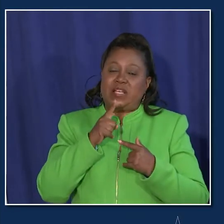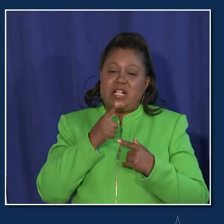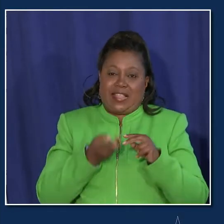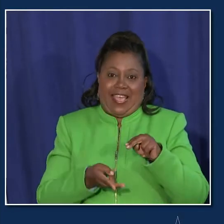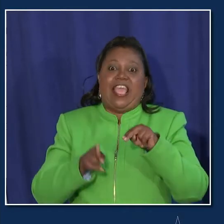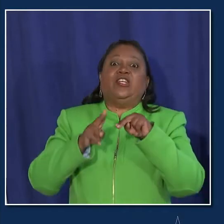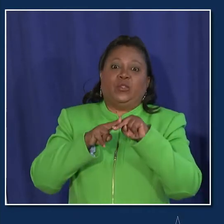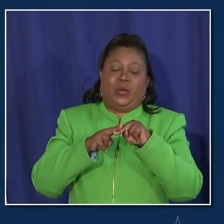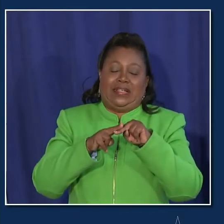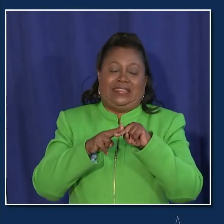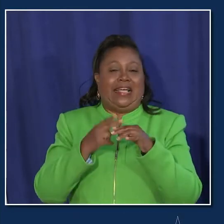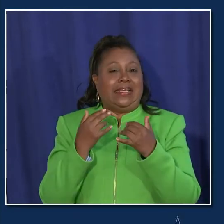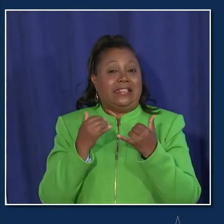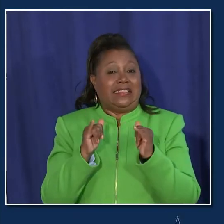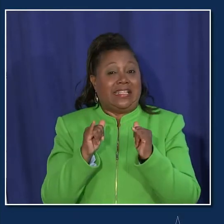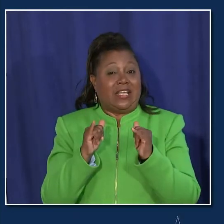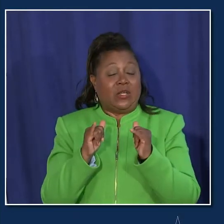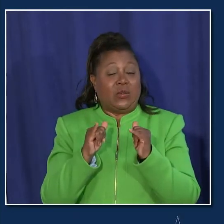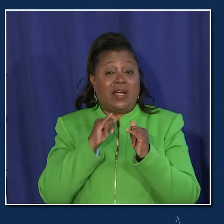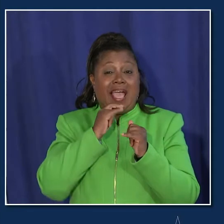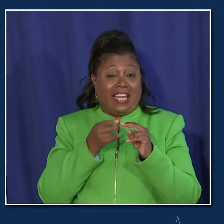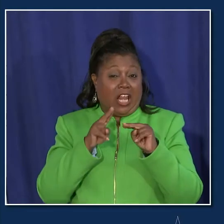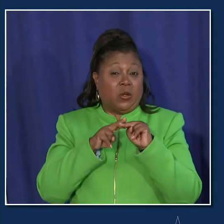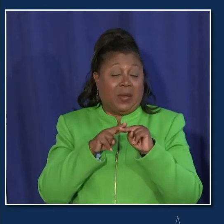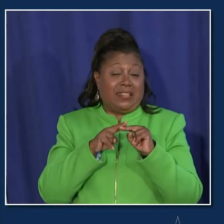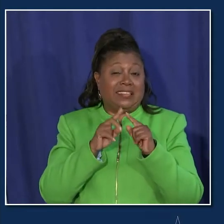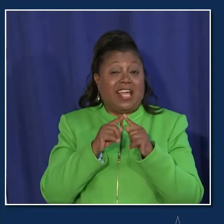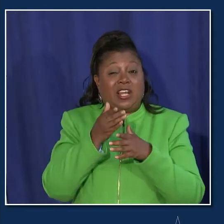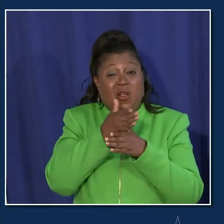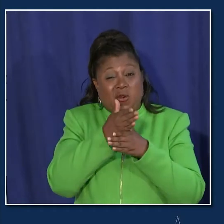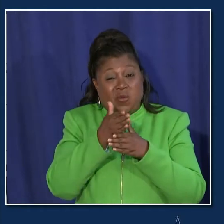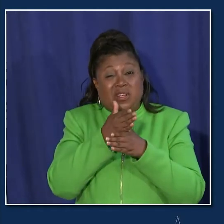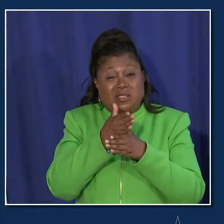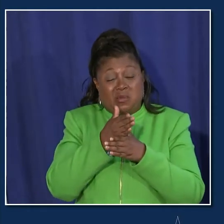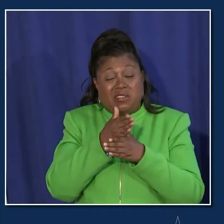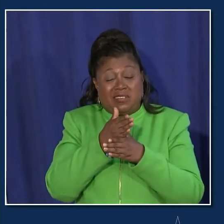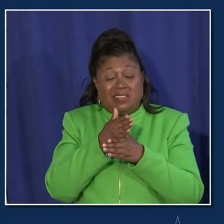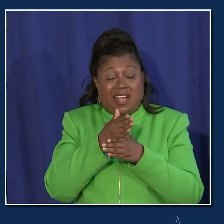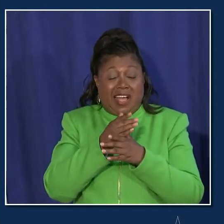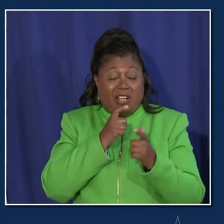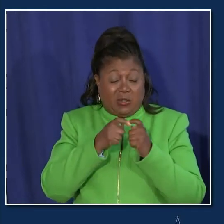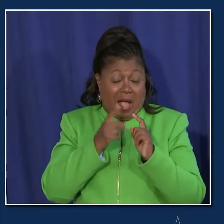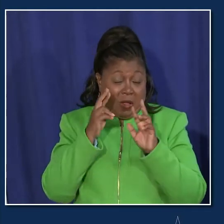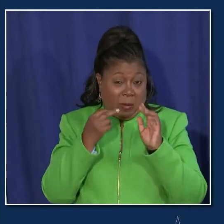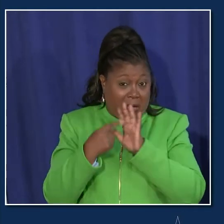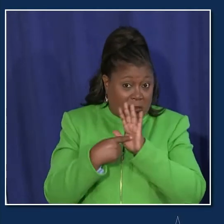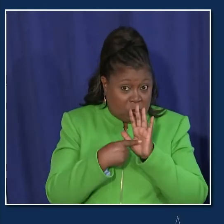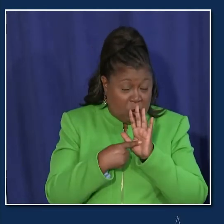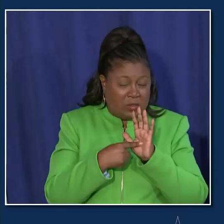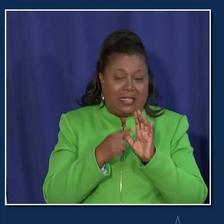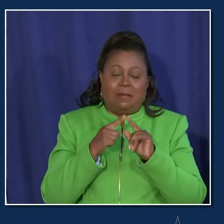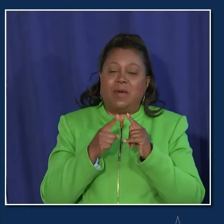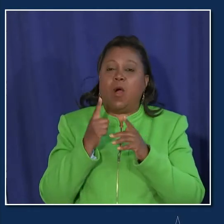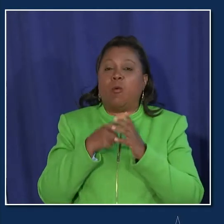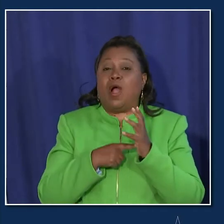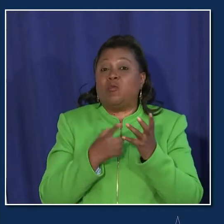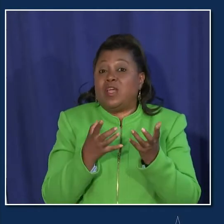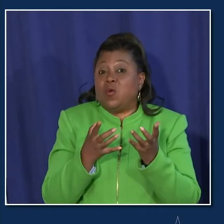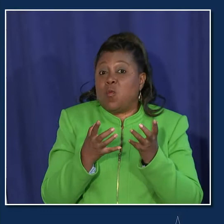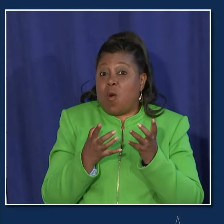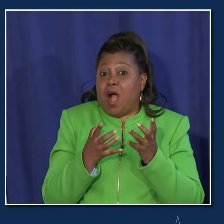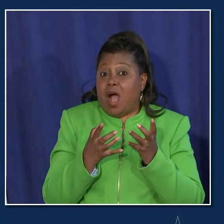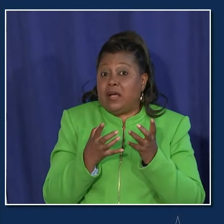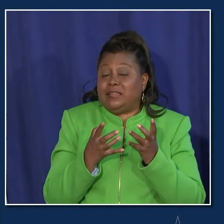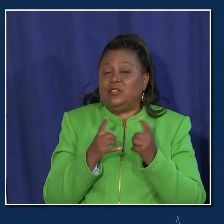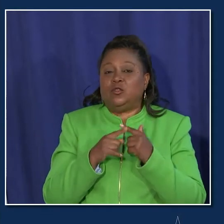increase. It is still an increase that is in reasonable control, as I hope I showed. But what we want